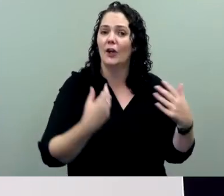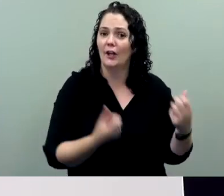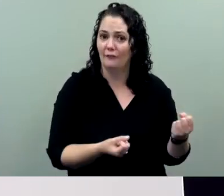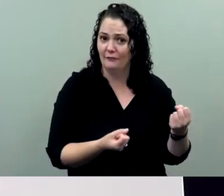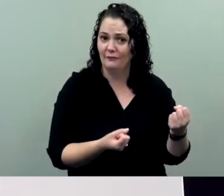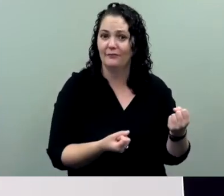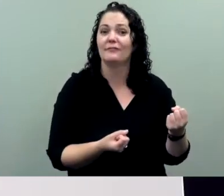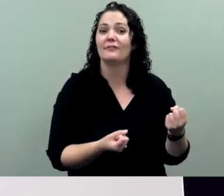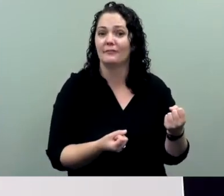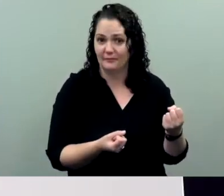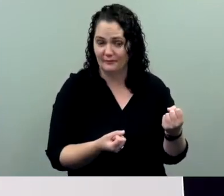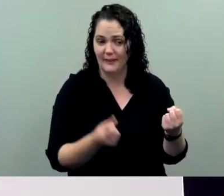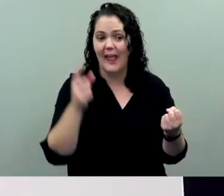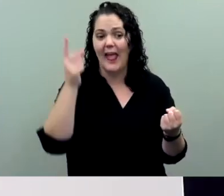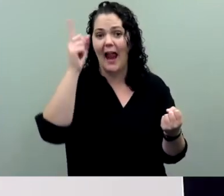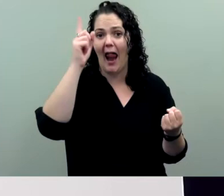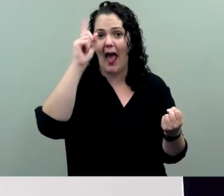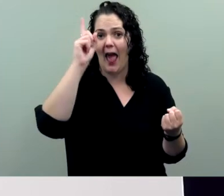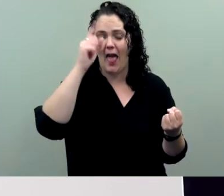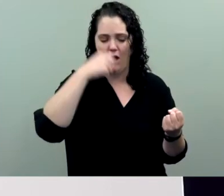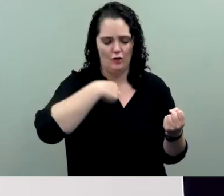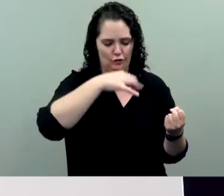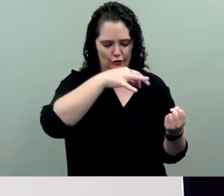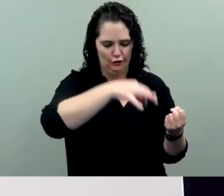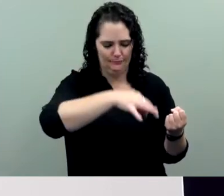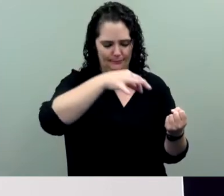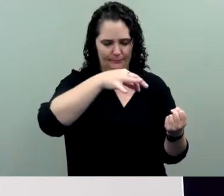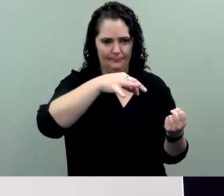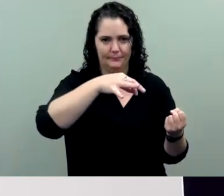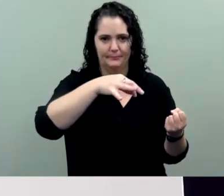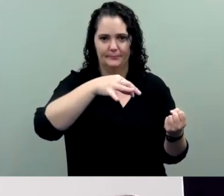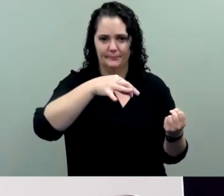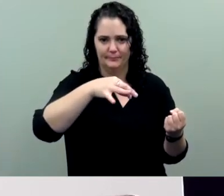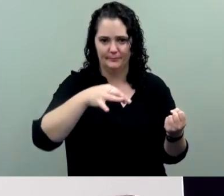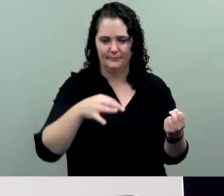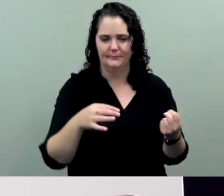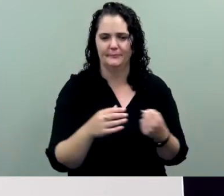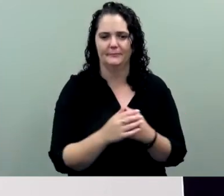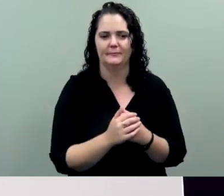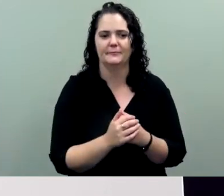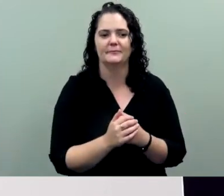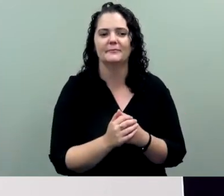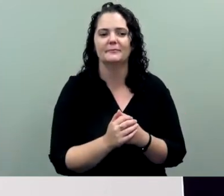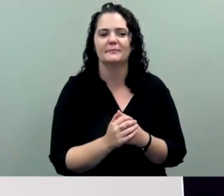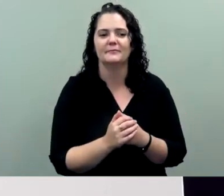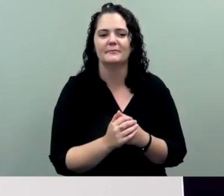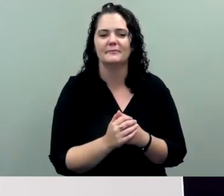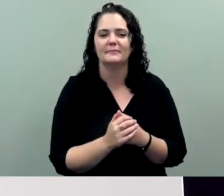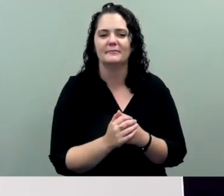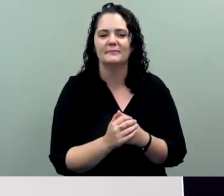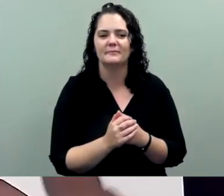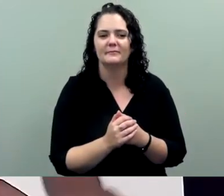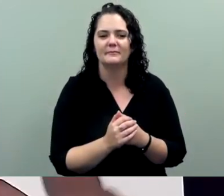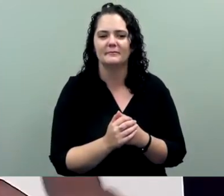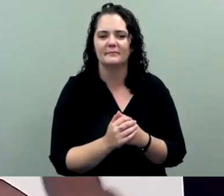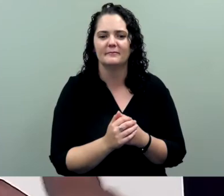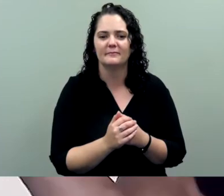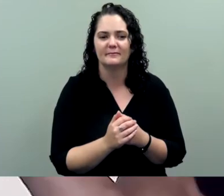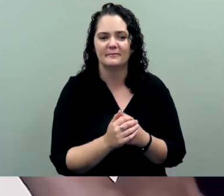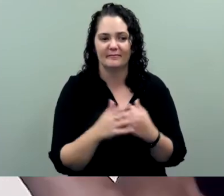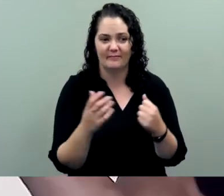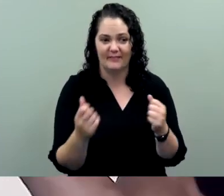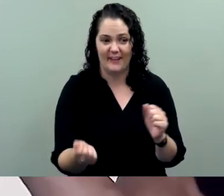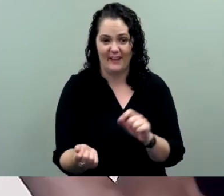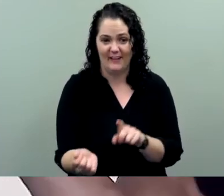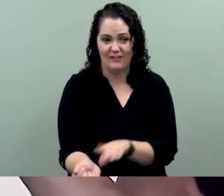And now I'm gonna dip my brush. And again, the thing here, as you can see, that's just coming off my wrist there. I'm not